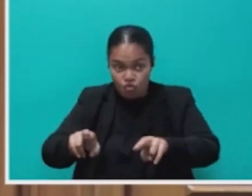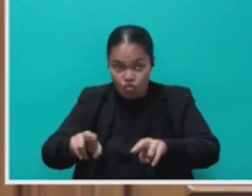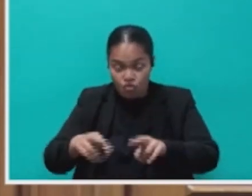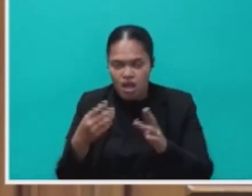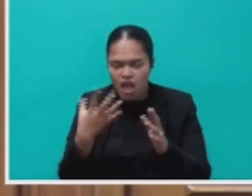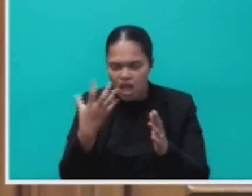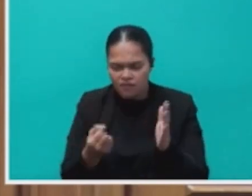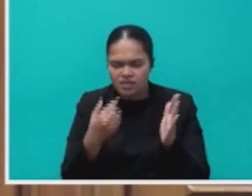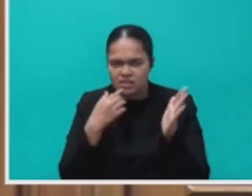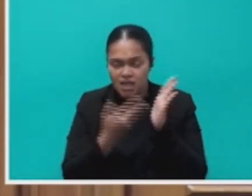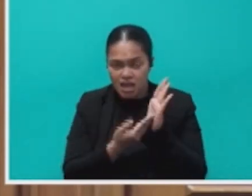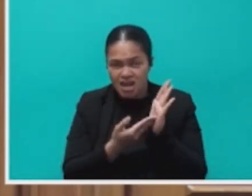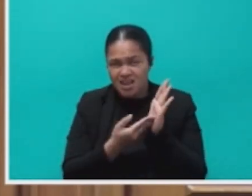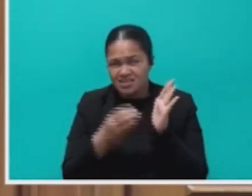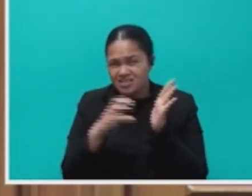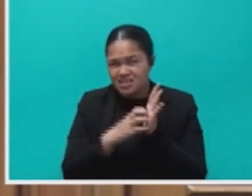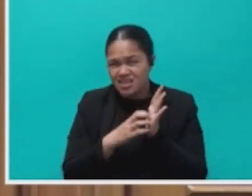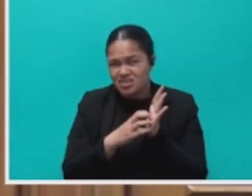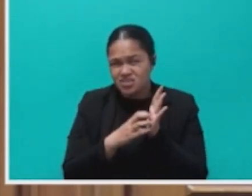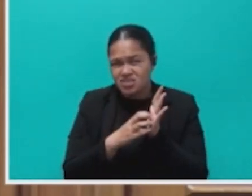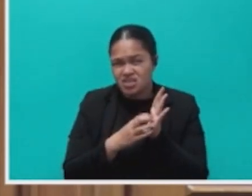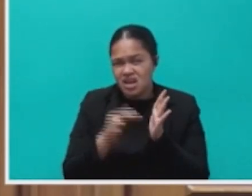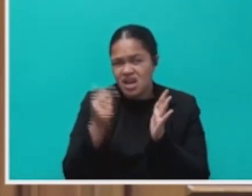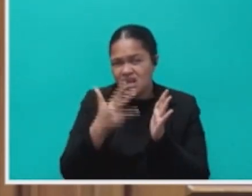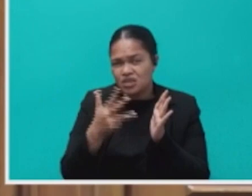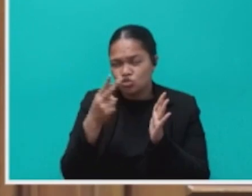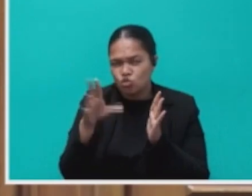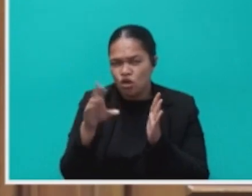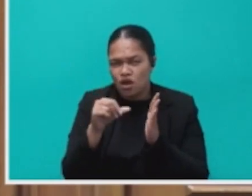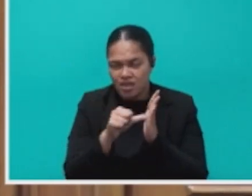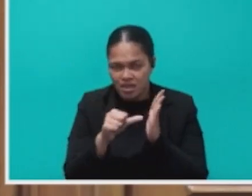Section 86 and Section 92 of the Act.